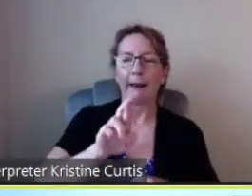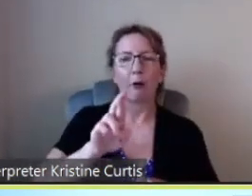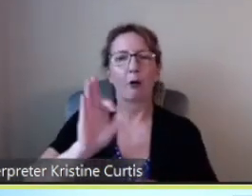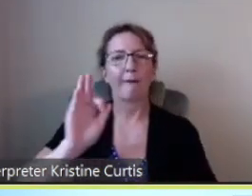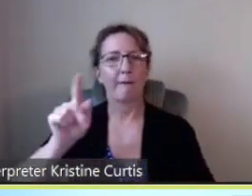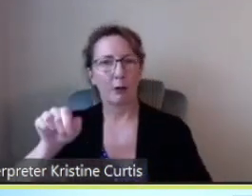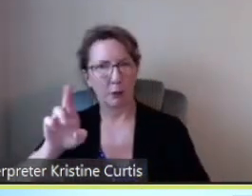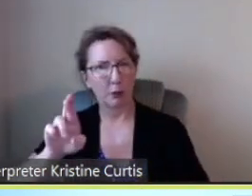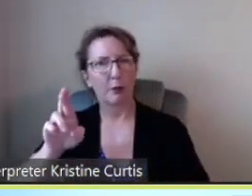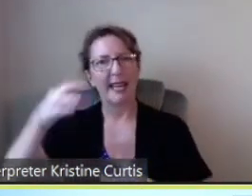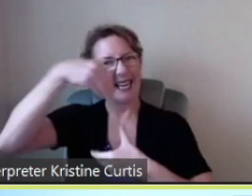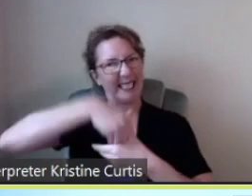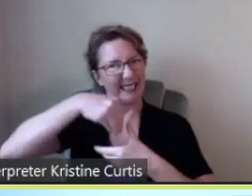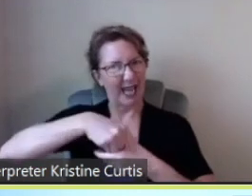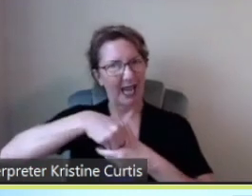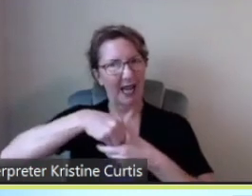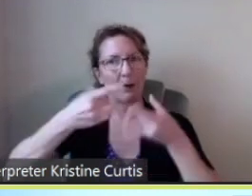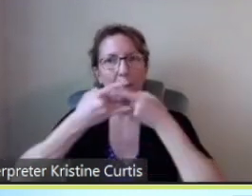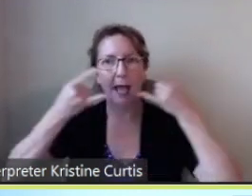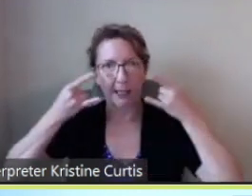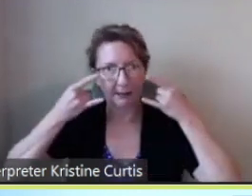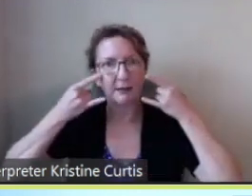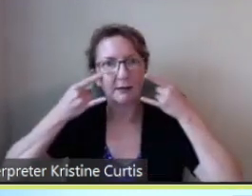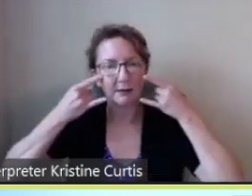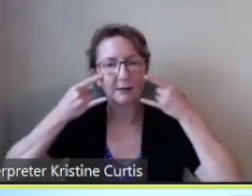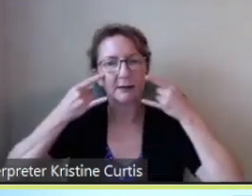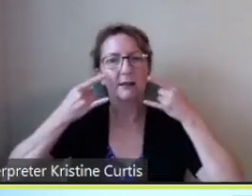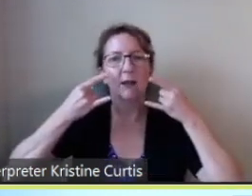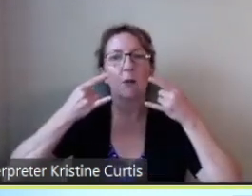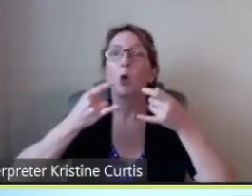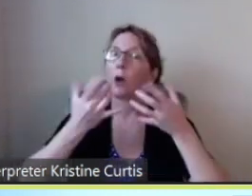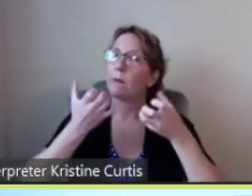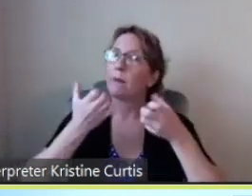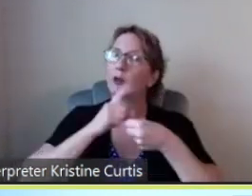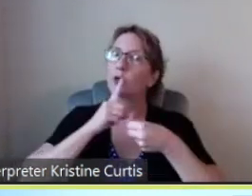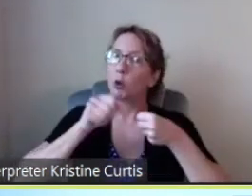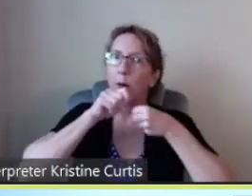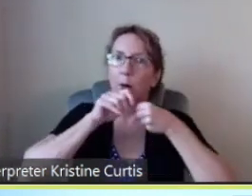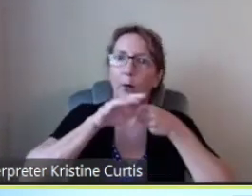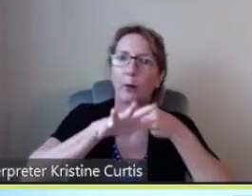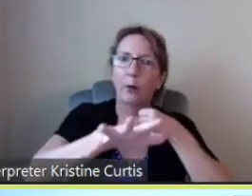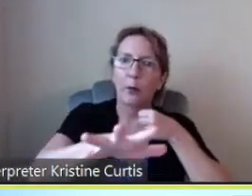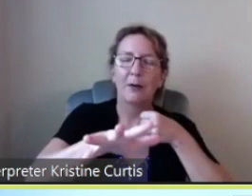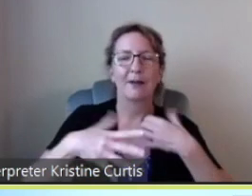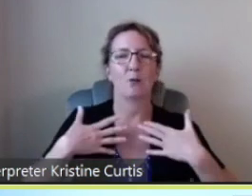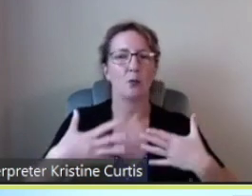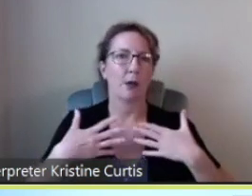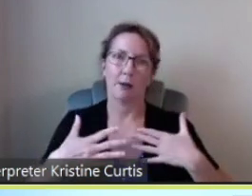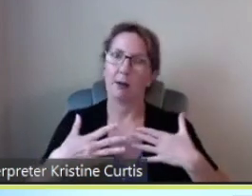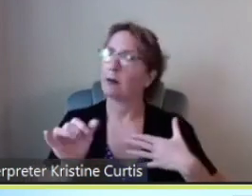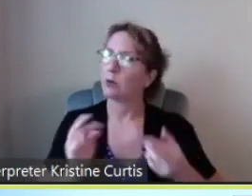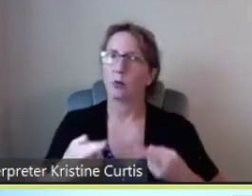fabric masks. But we also need to make sure that the air actually goes through the filter, and we do not recommend washing of these